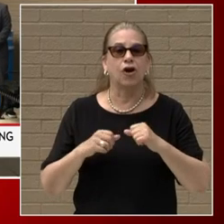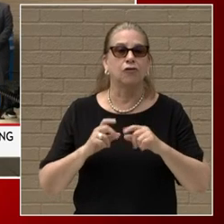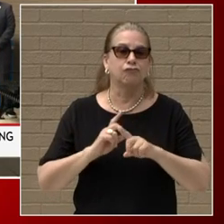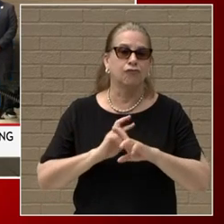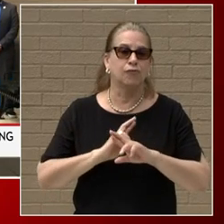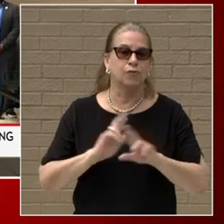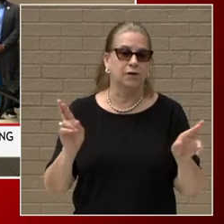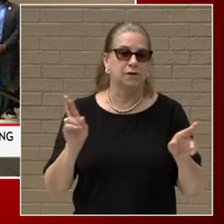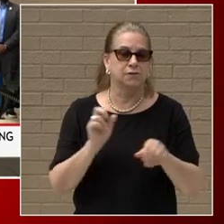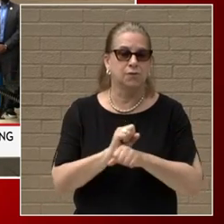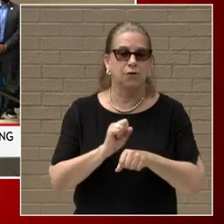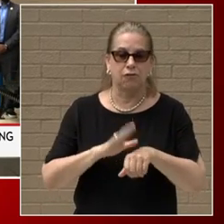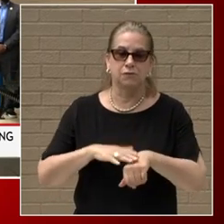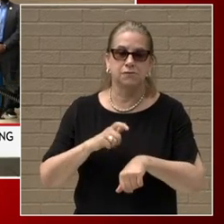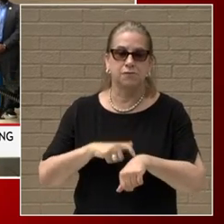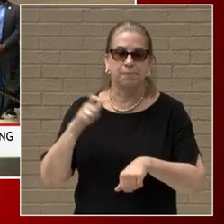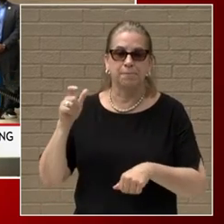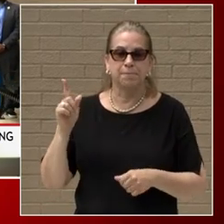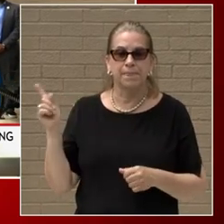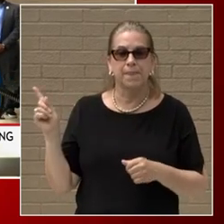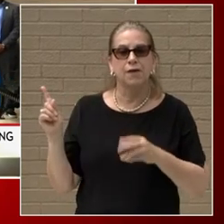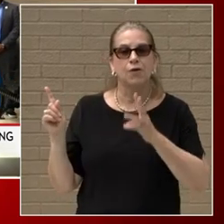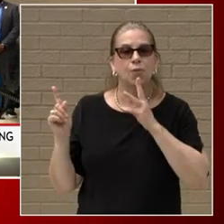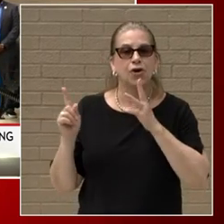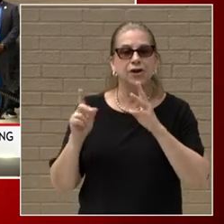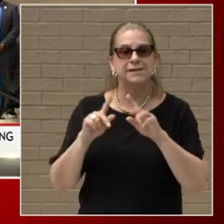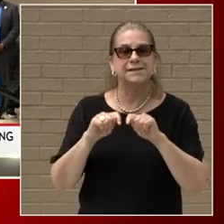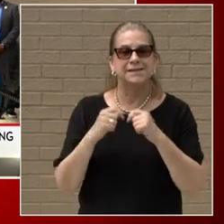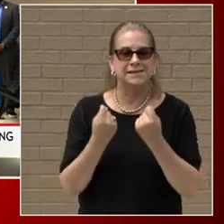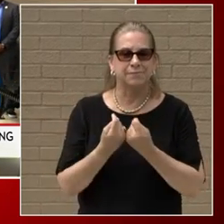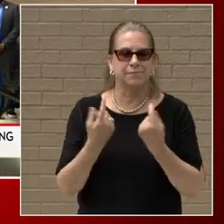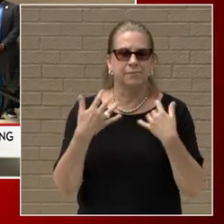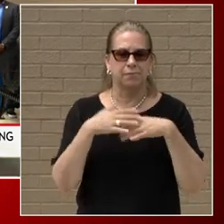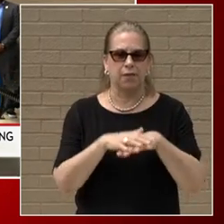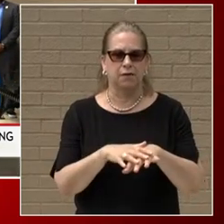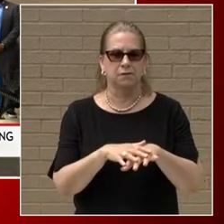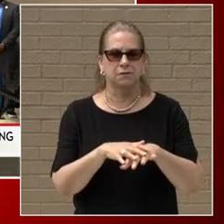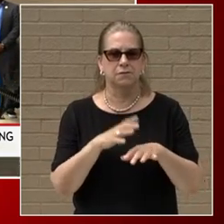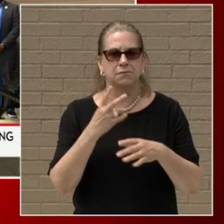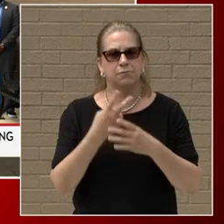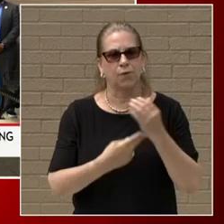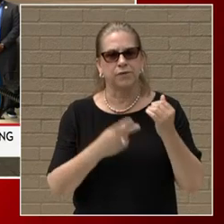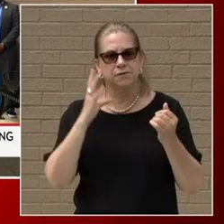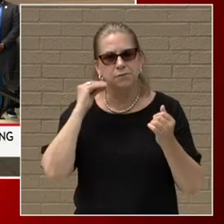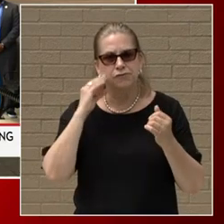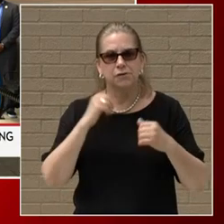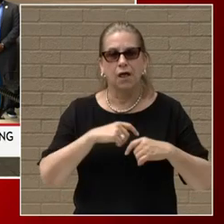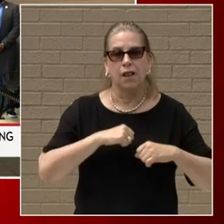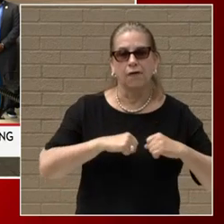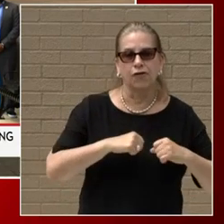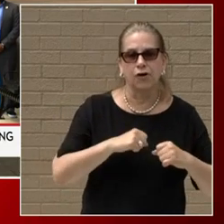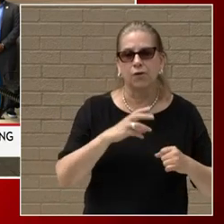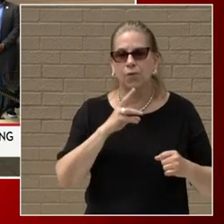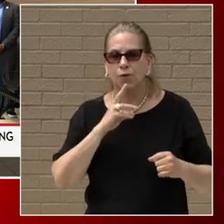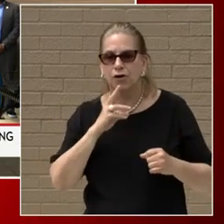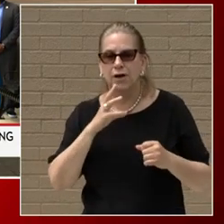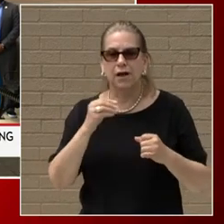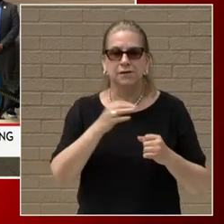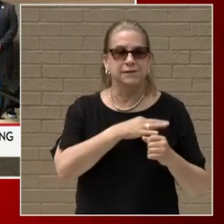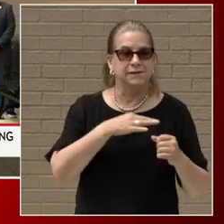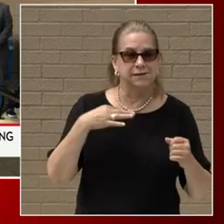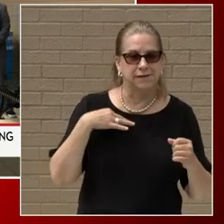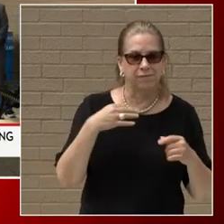a kudos to our aquatics team, we're going to blend initially both our seasonal lifeguards and our year-round career staff to ensure we have a safe